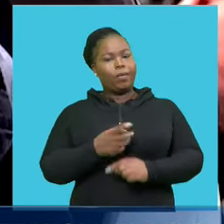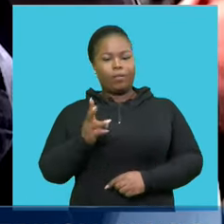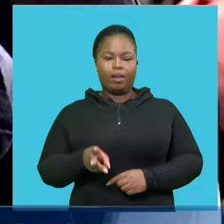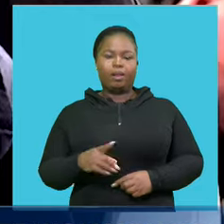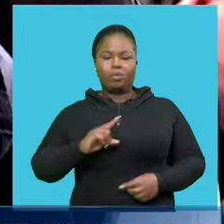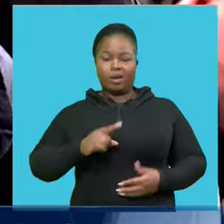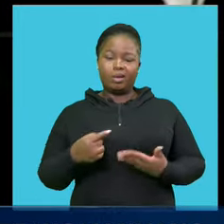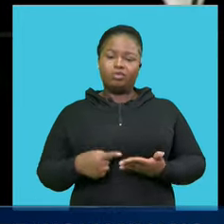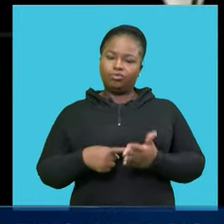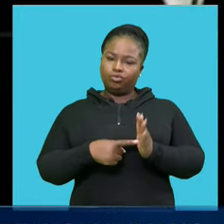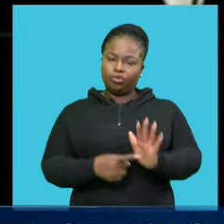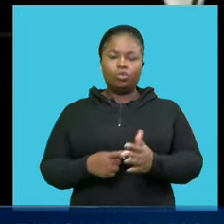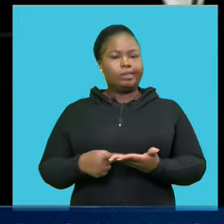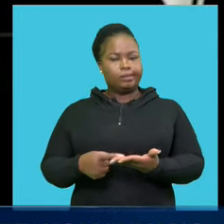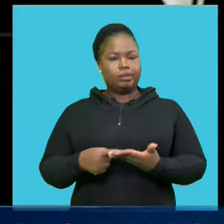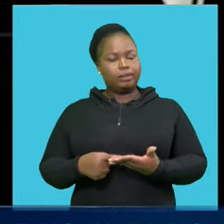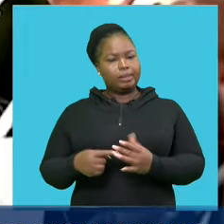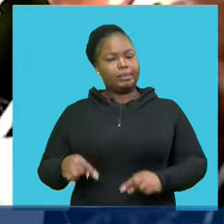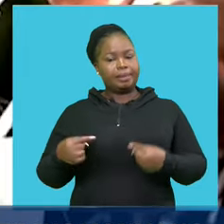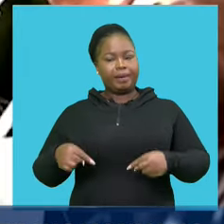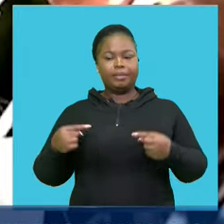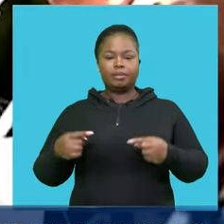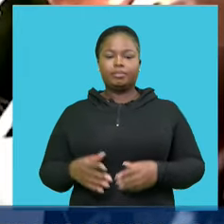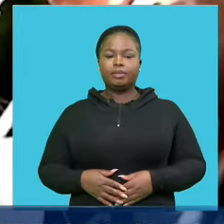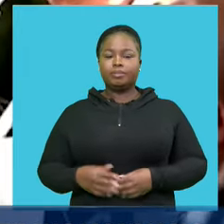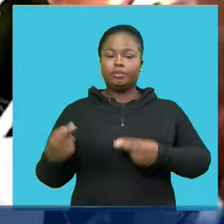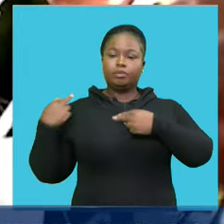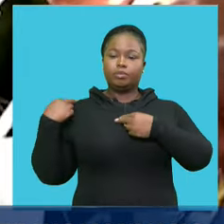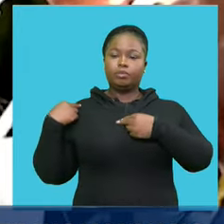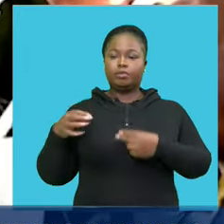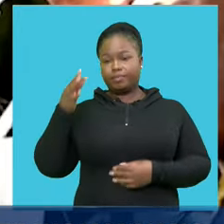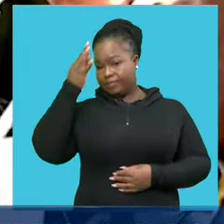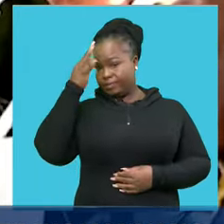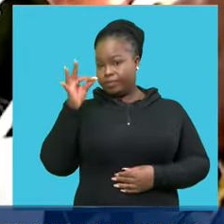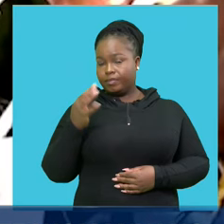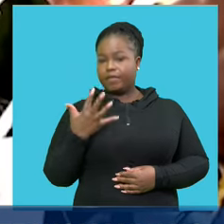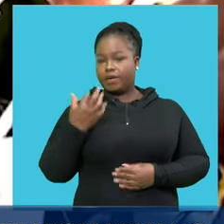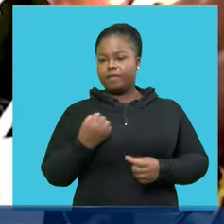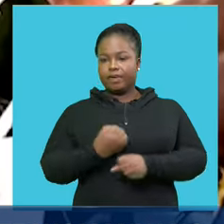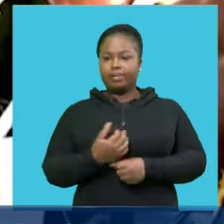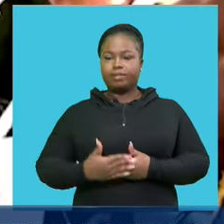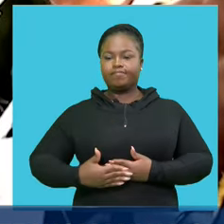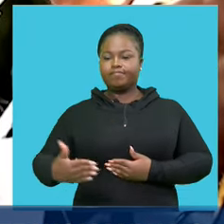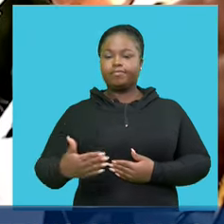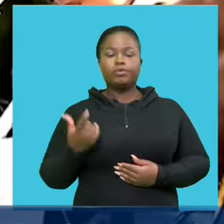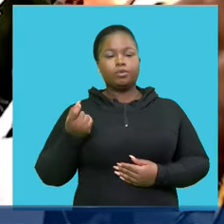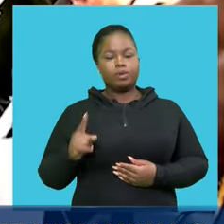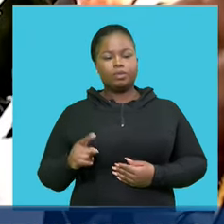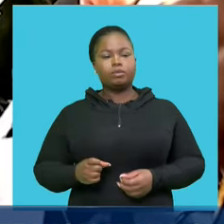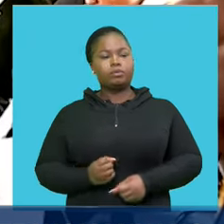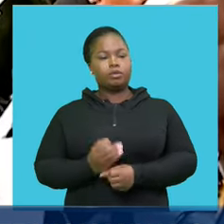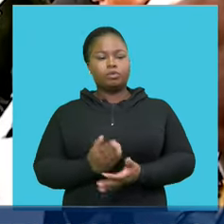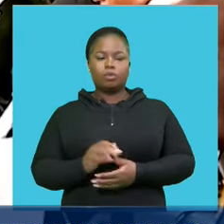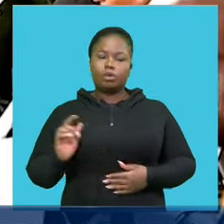has demonstrated. A key task for government over the next five years will be to ensure that everyone